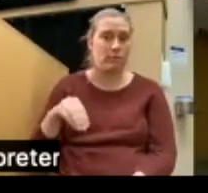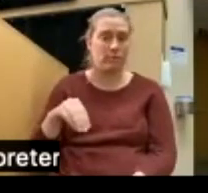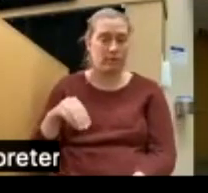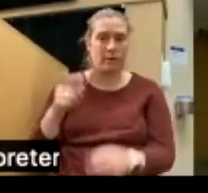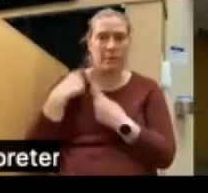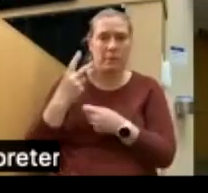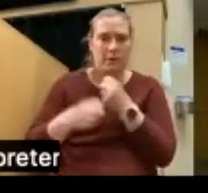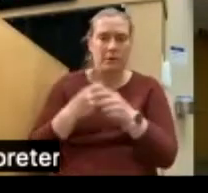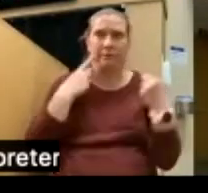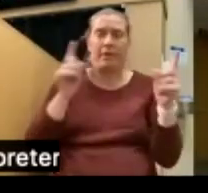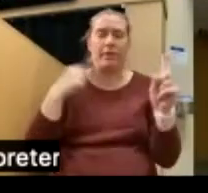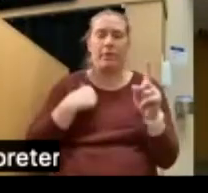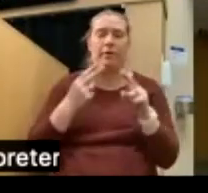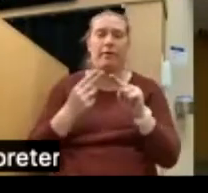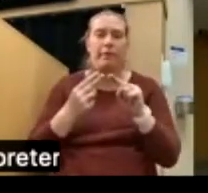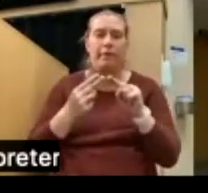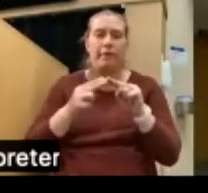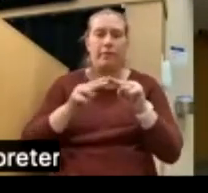pandemic, we're finally at 2%.